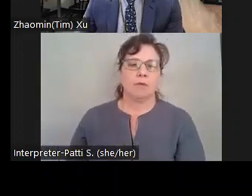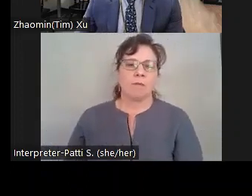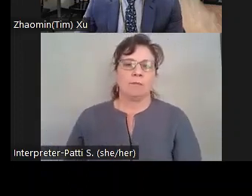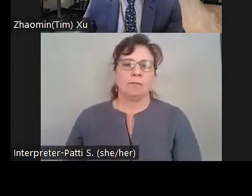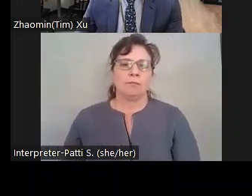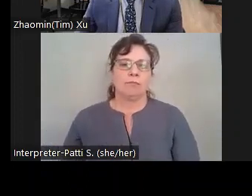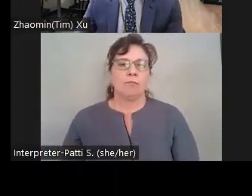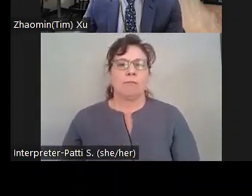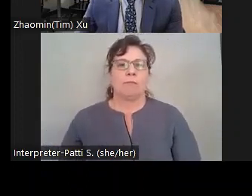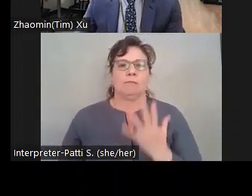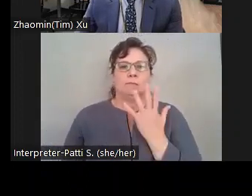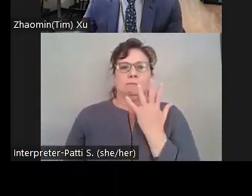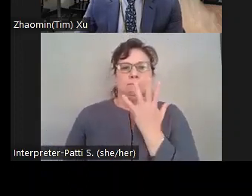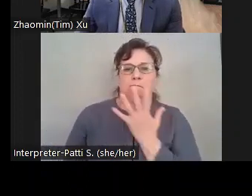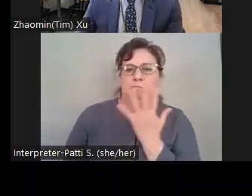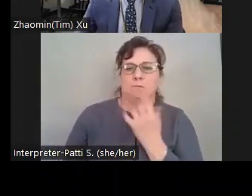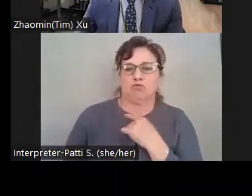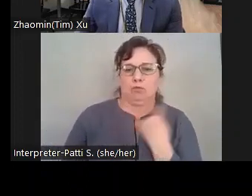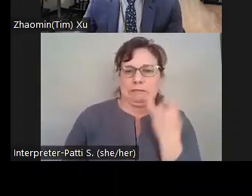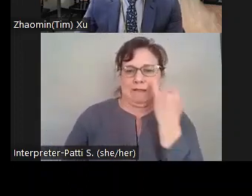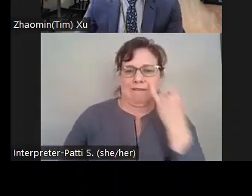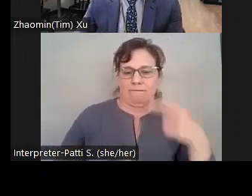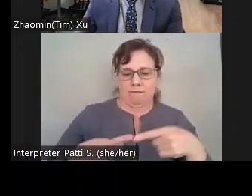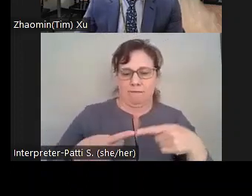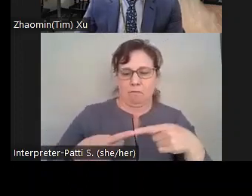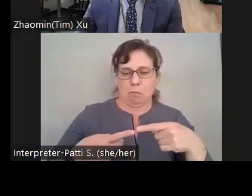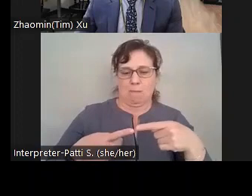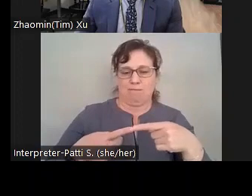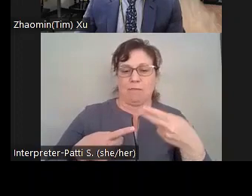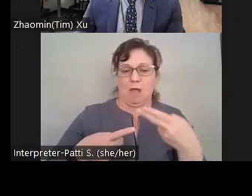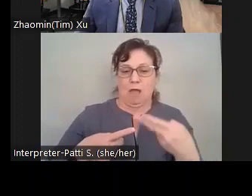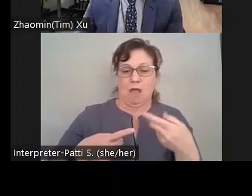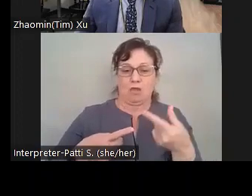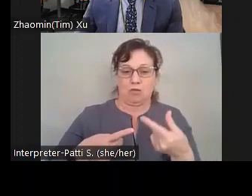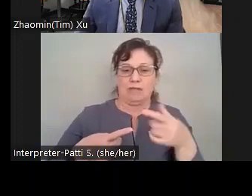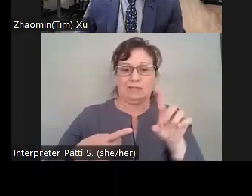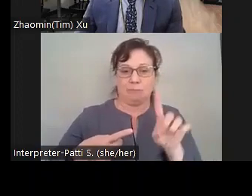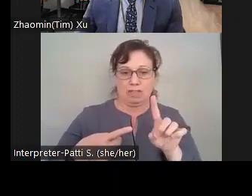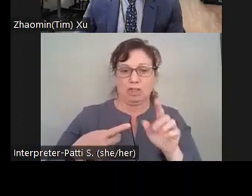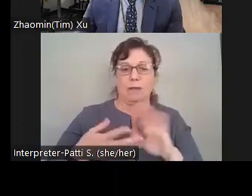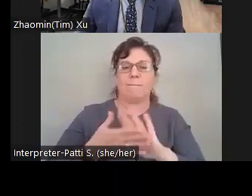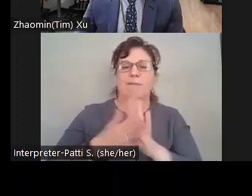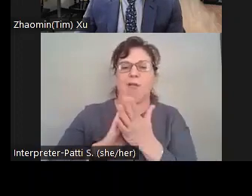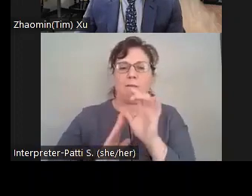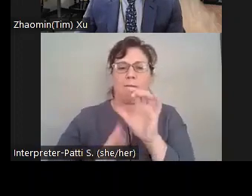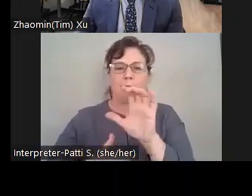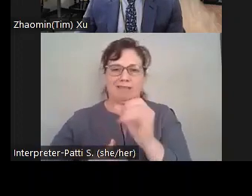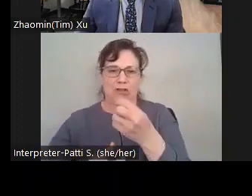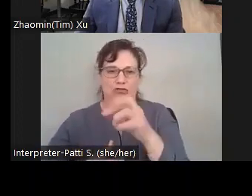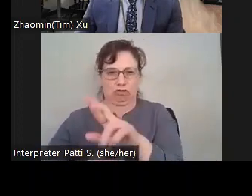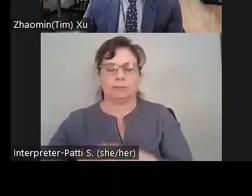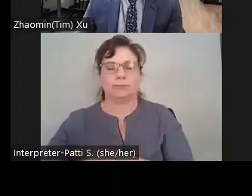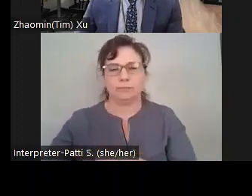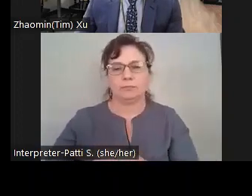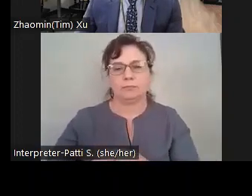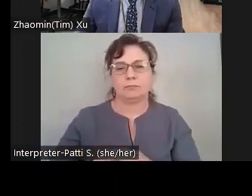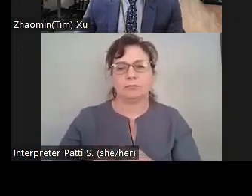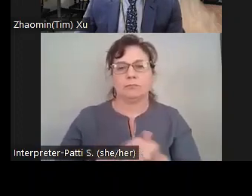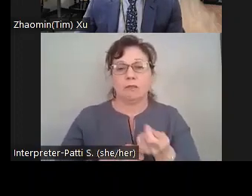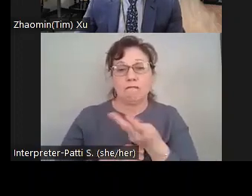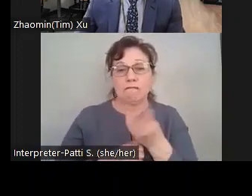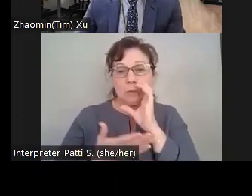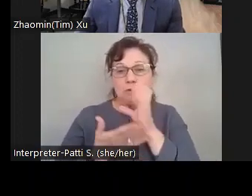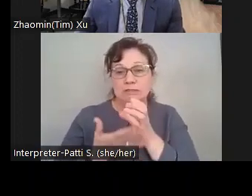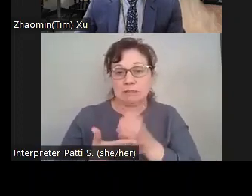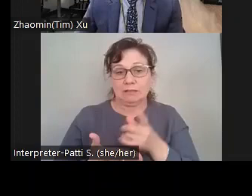So what's actually the actual risk of high grade becoming cancer? There's a few studies that have looked at this. These were two kind